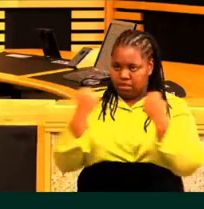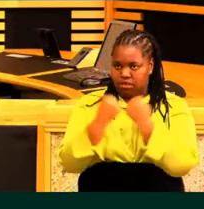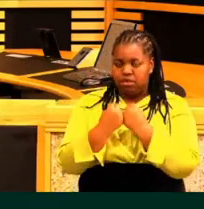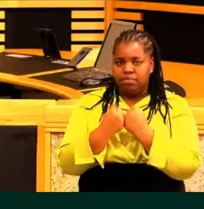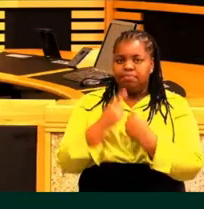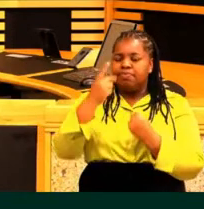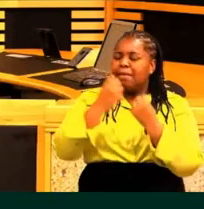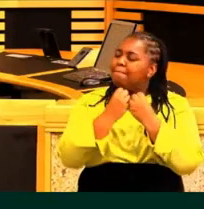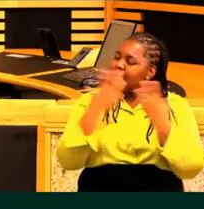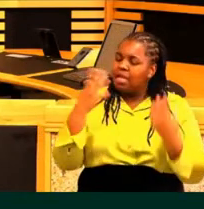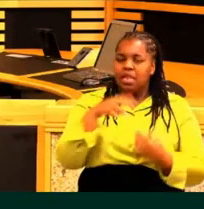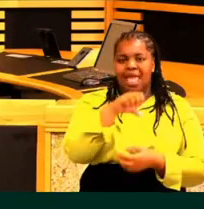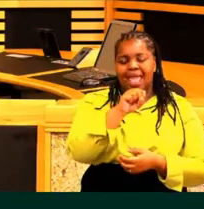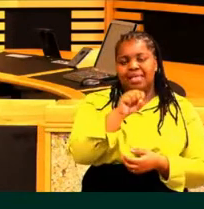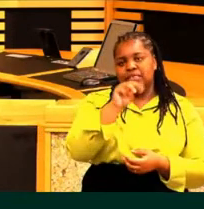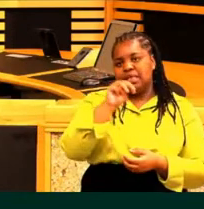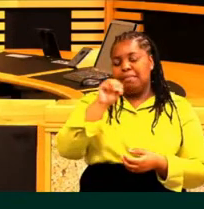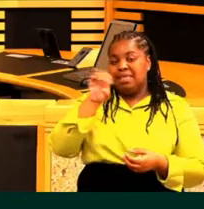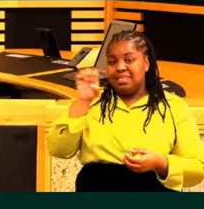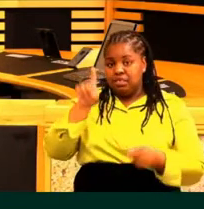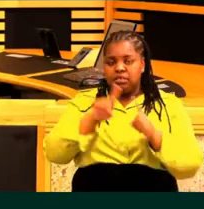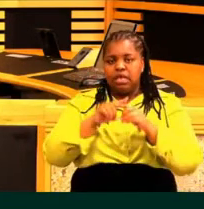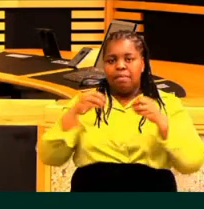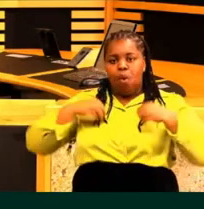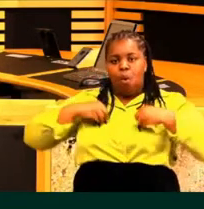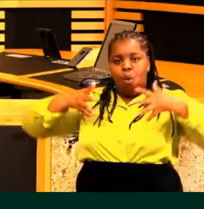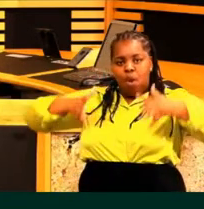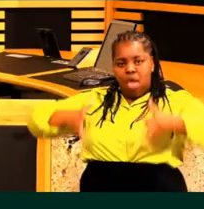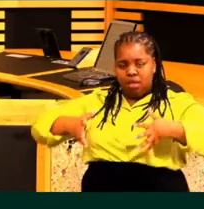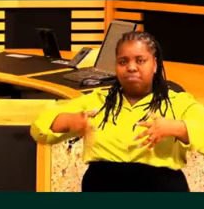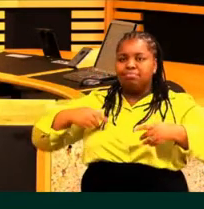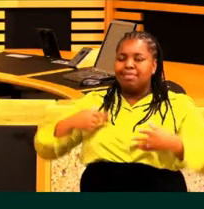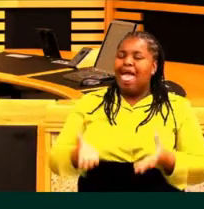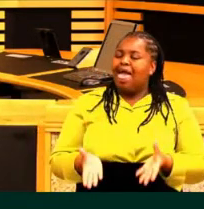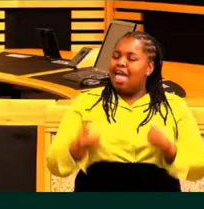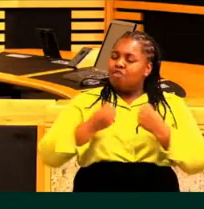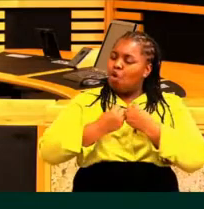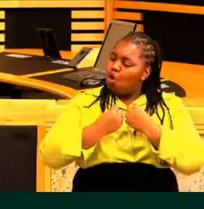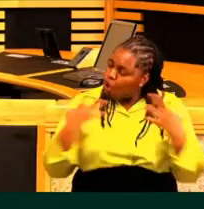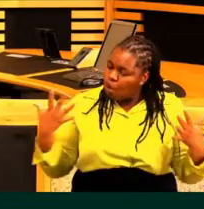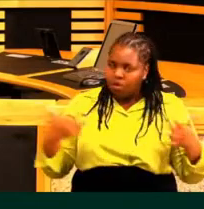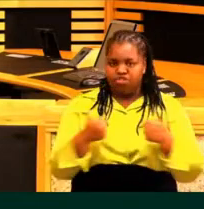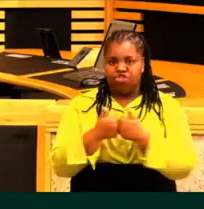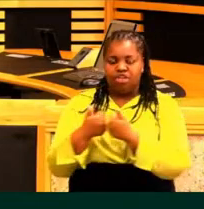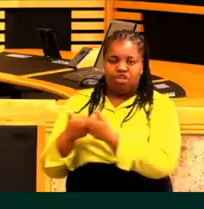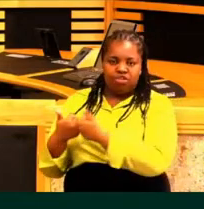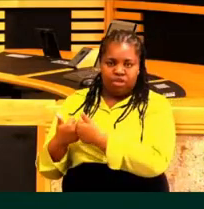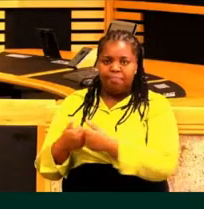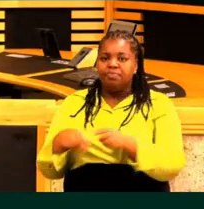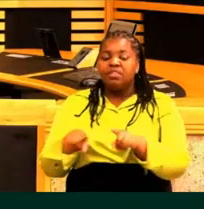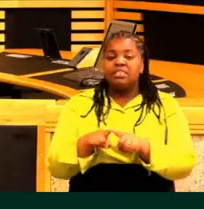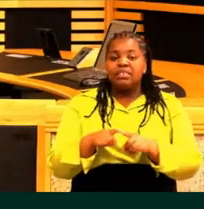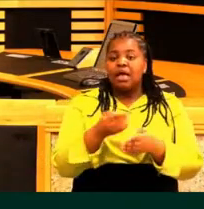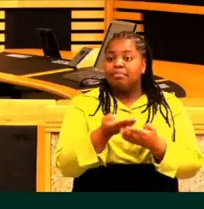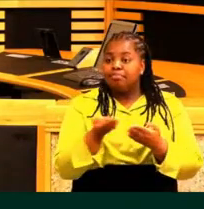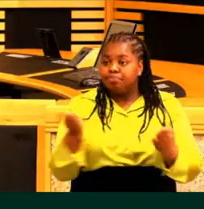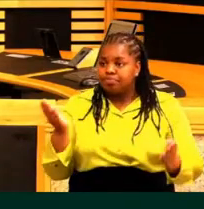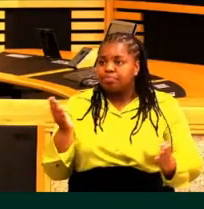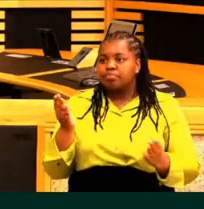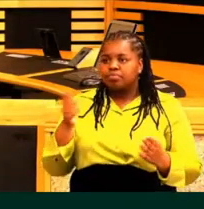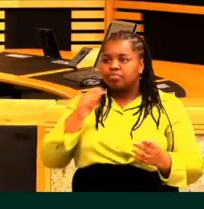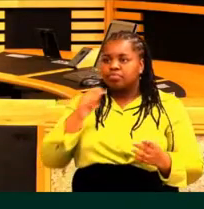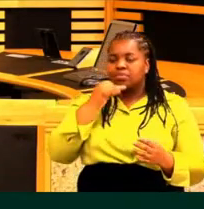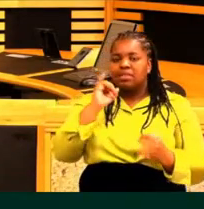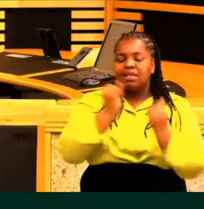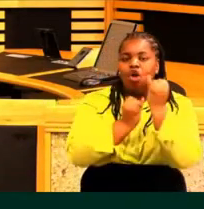many smmes and entrepreneurs are faced with many challenges and huddles such amongst those is stiff